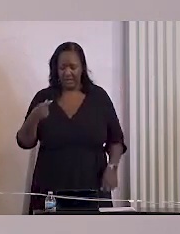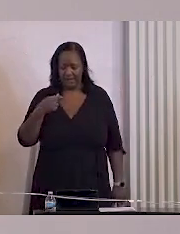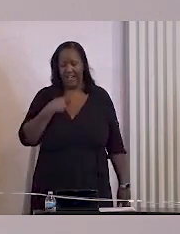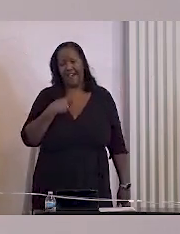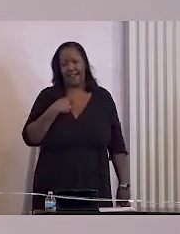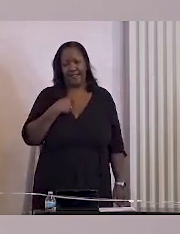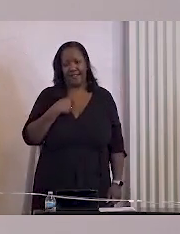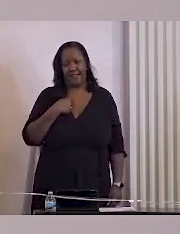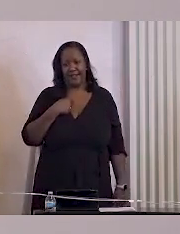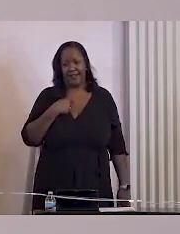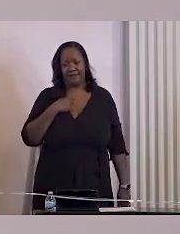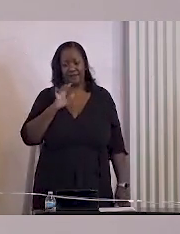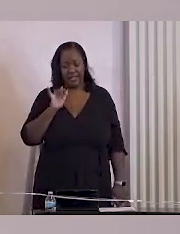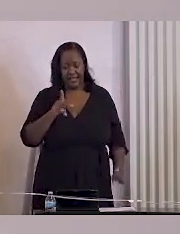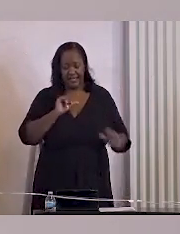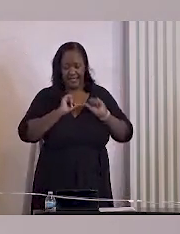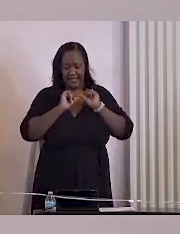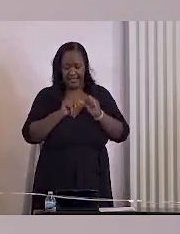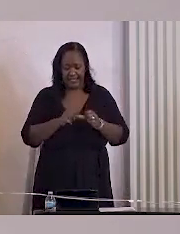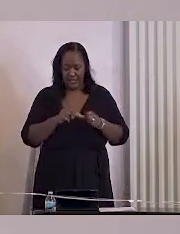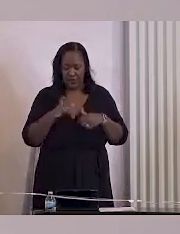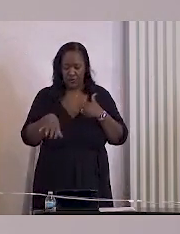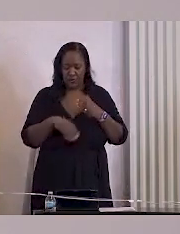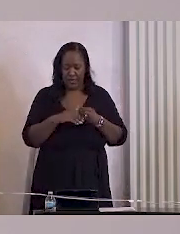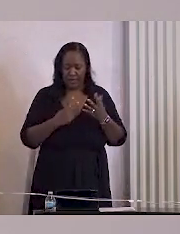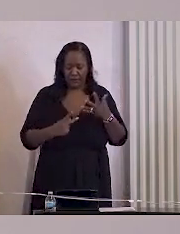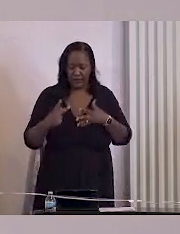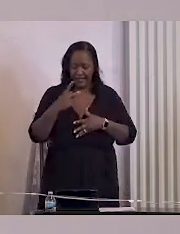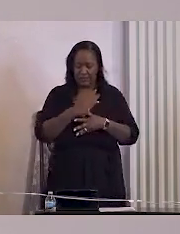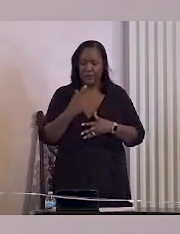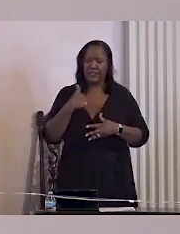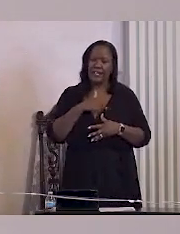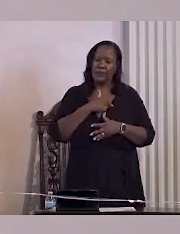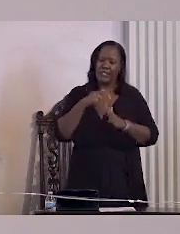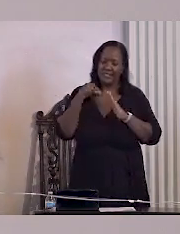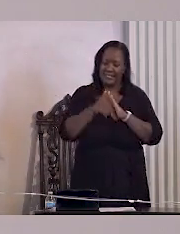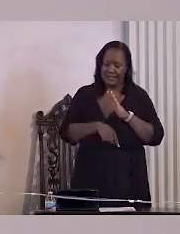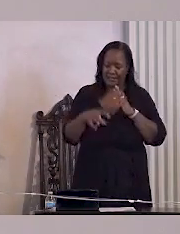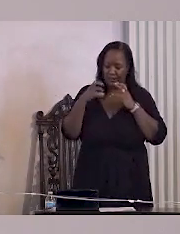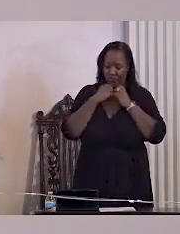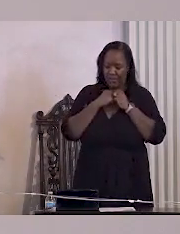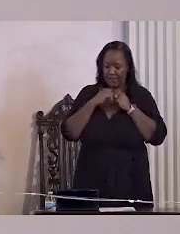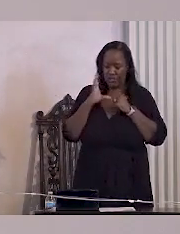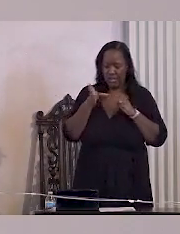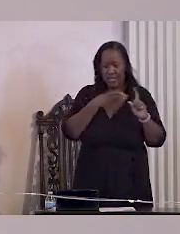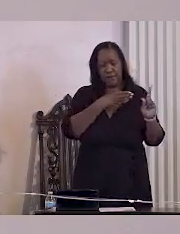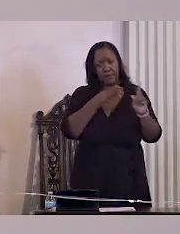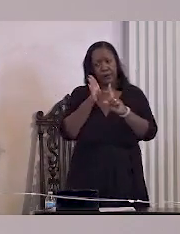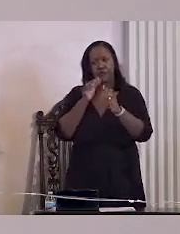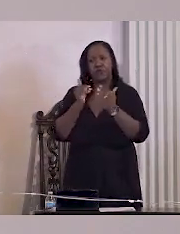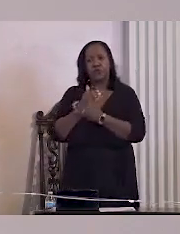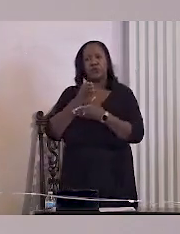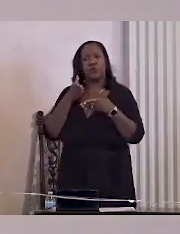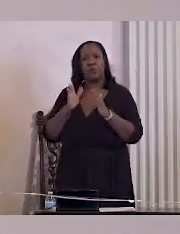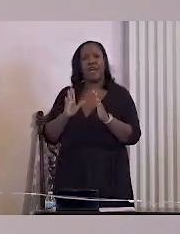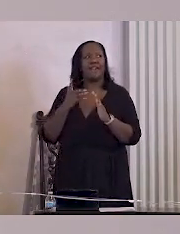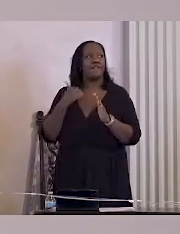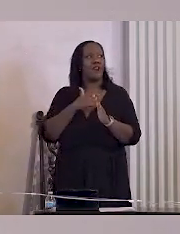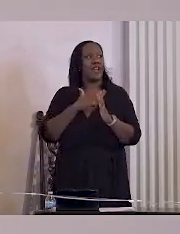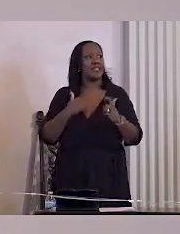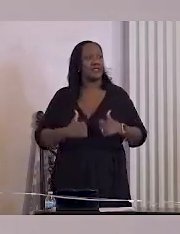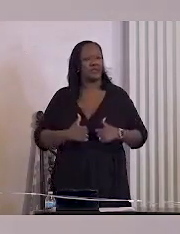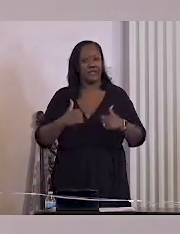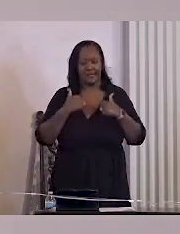They continue from there, incorporating the principles that we so deeply cherish and pointing toward a new way forward for us to live